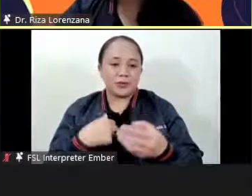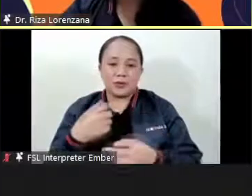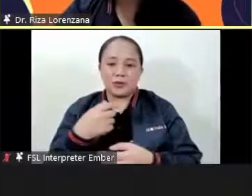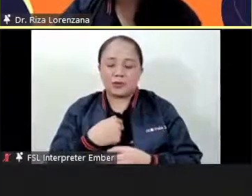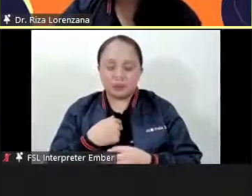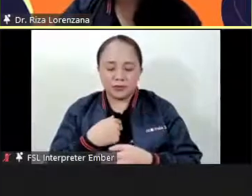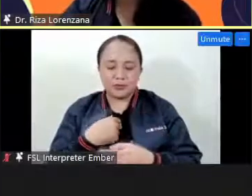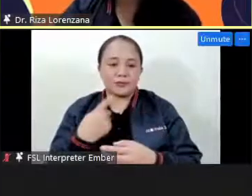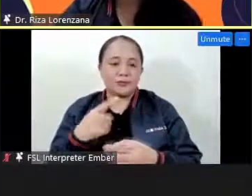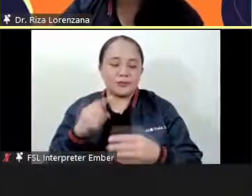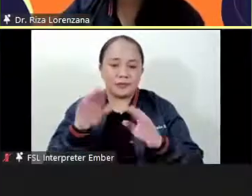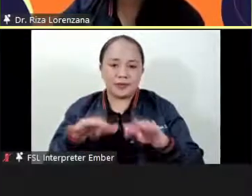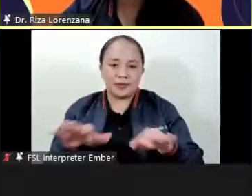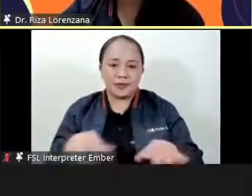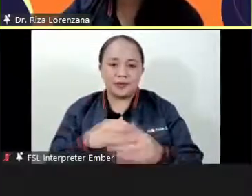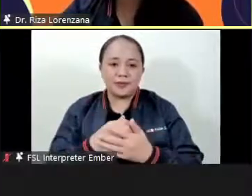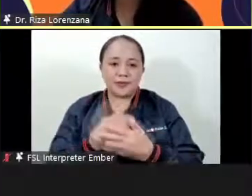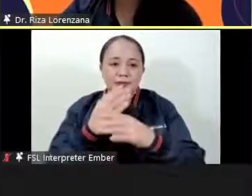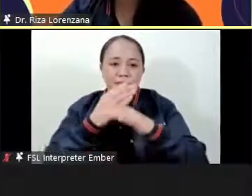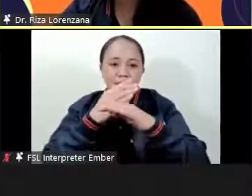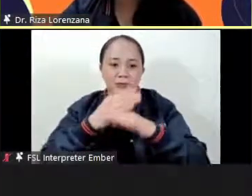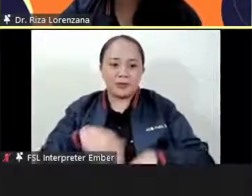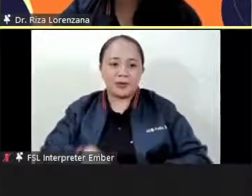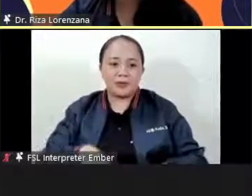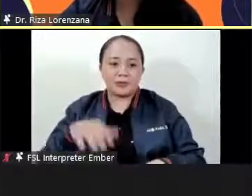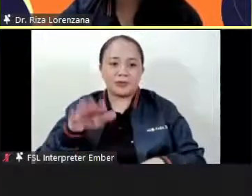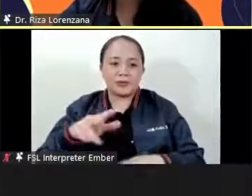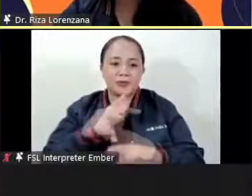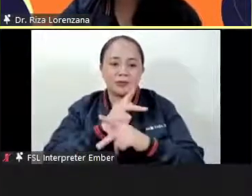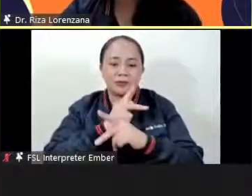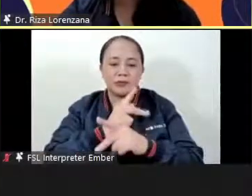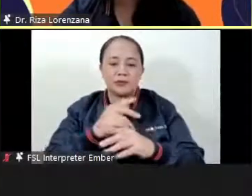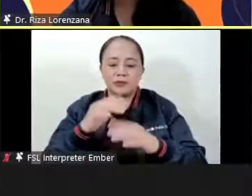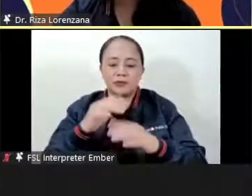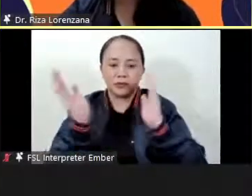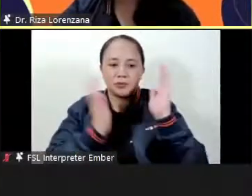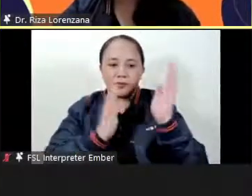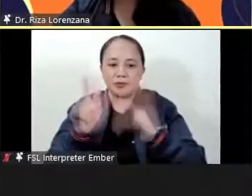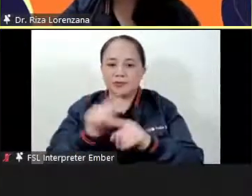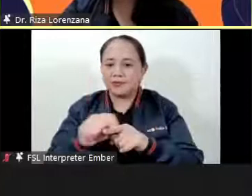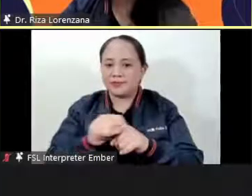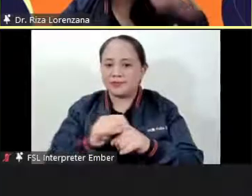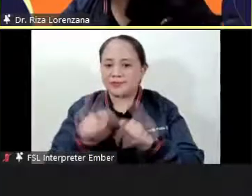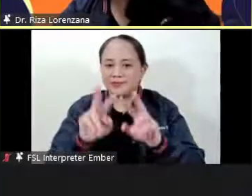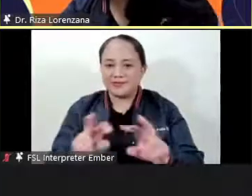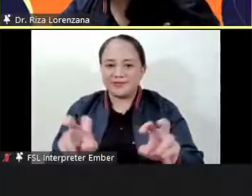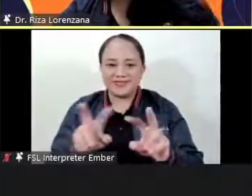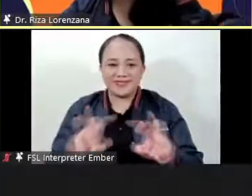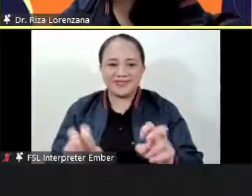2, Breaking Barriers in Child Protection Service, Training, and Research.